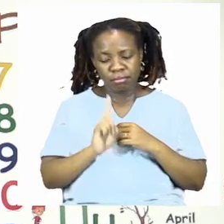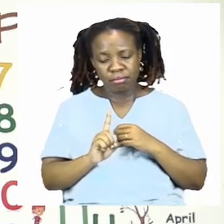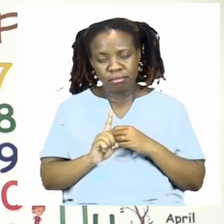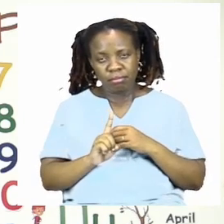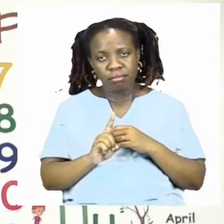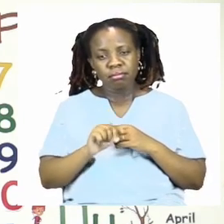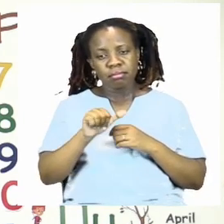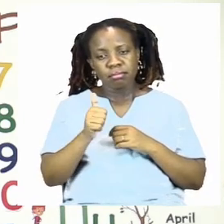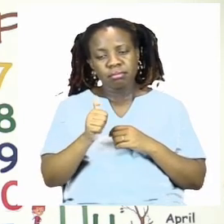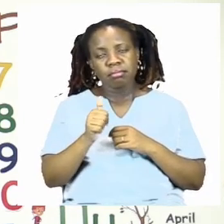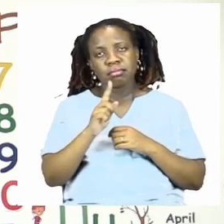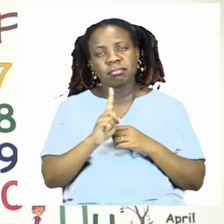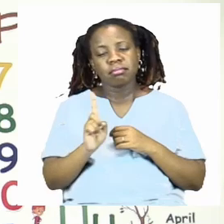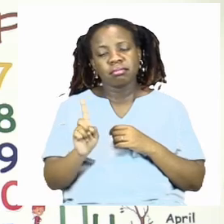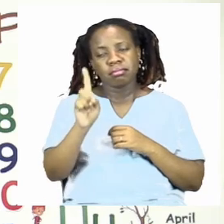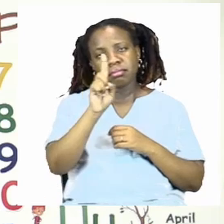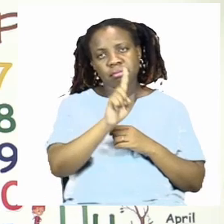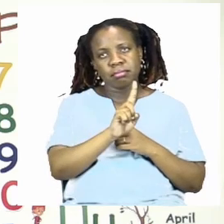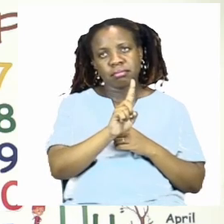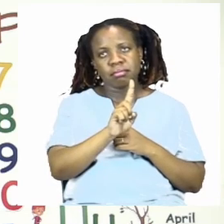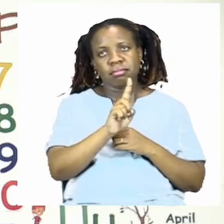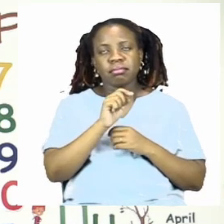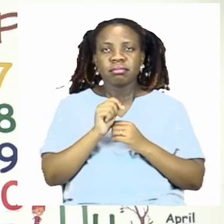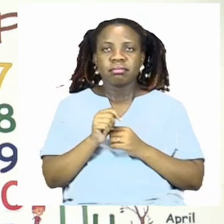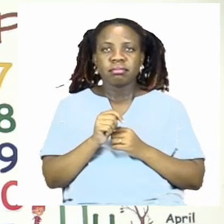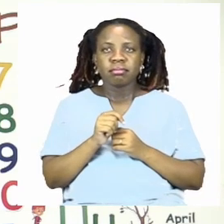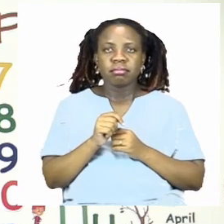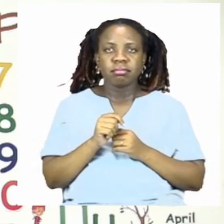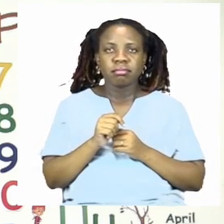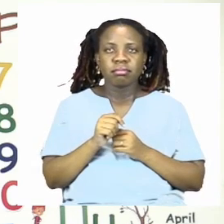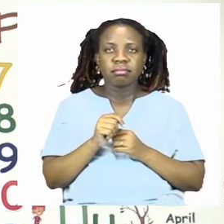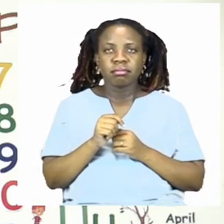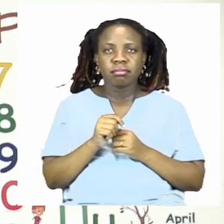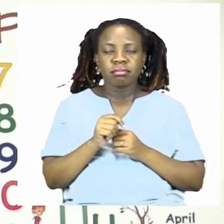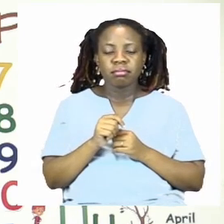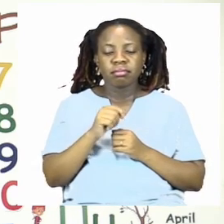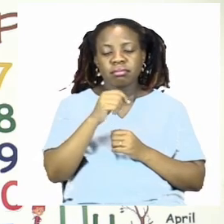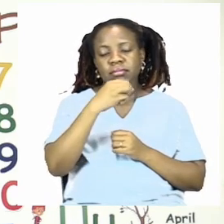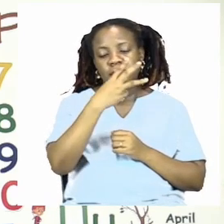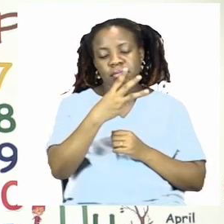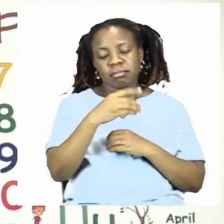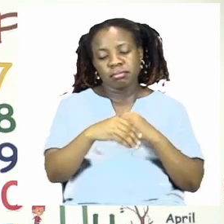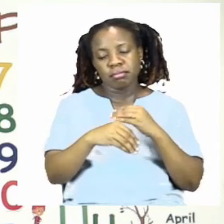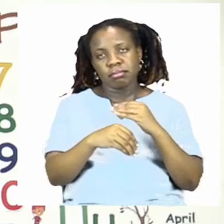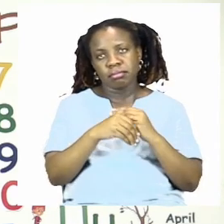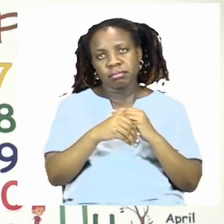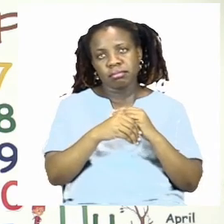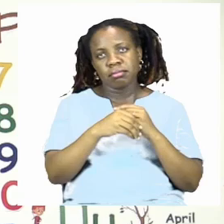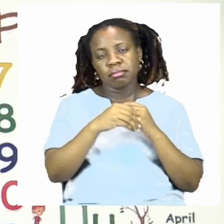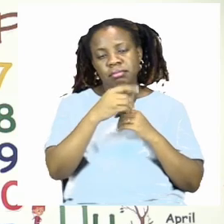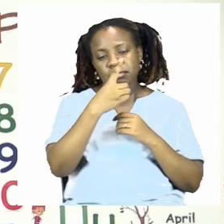represents our tens, and then we carry the other one over here. So now we say 3 plus 1 is